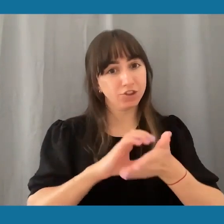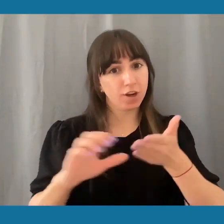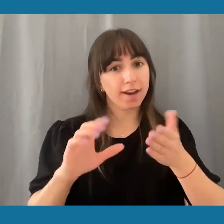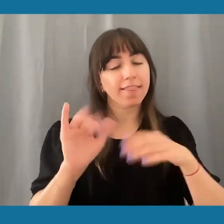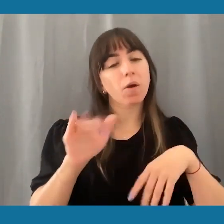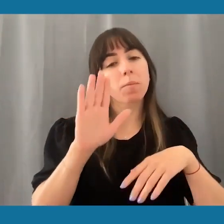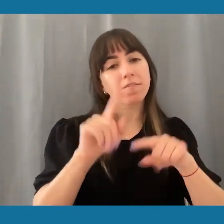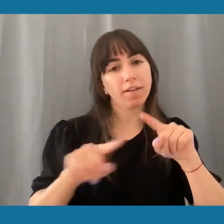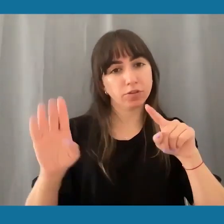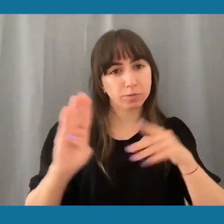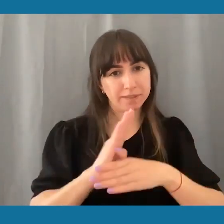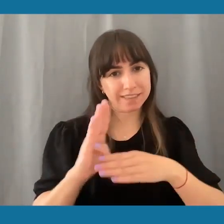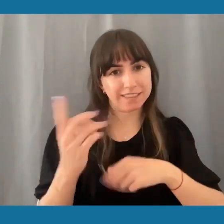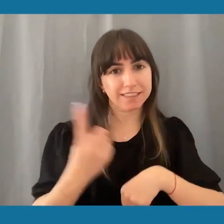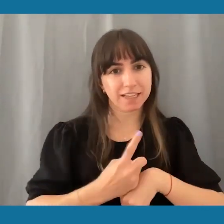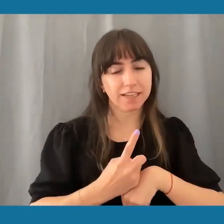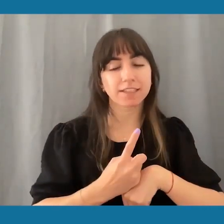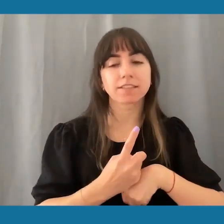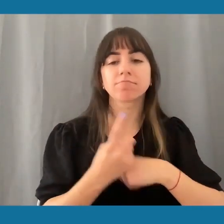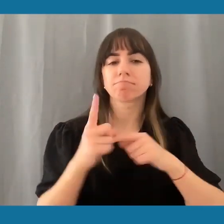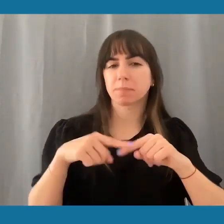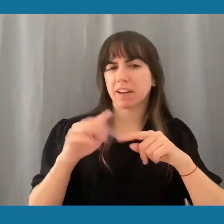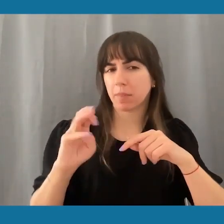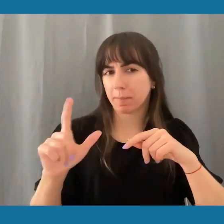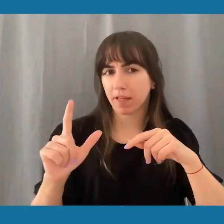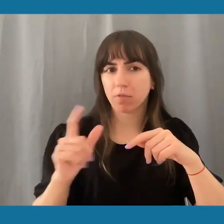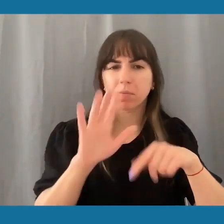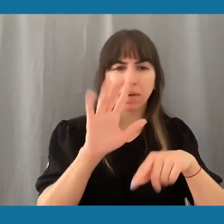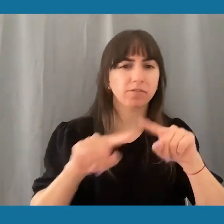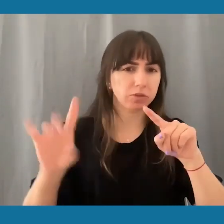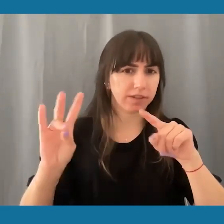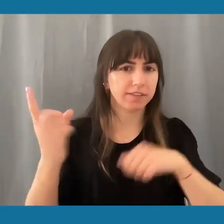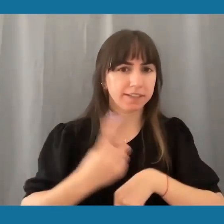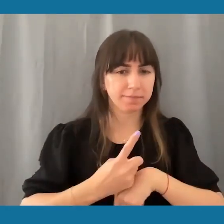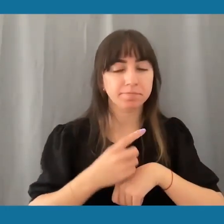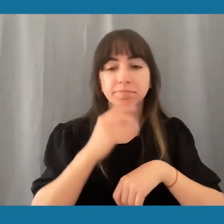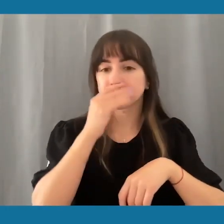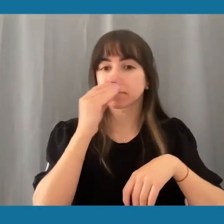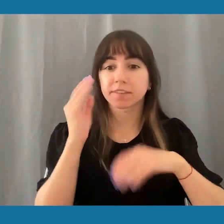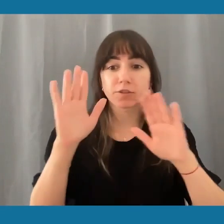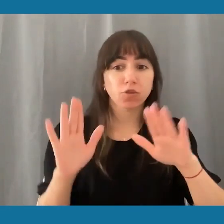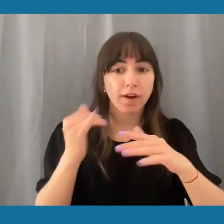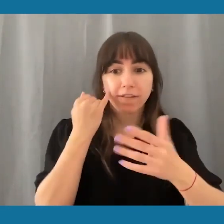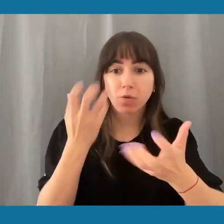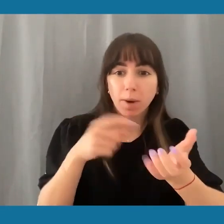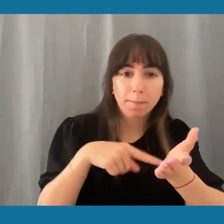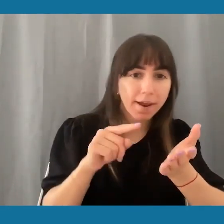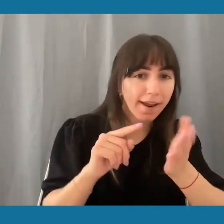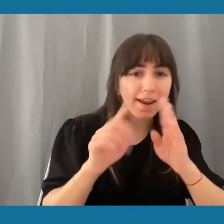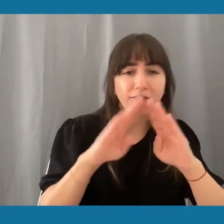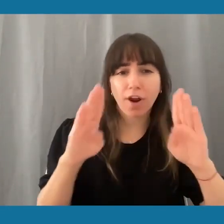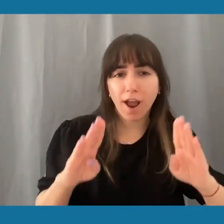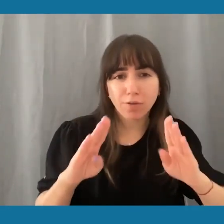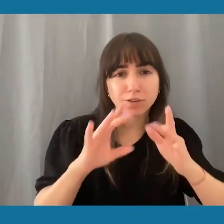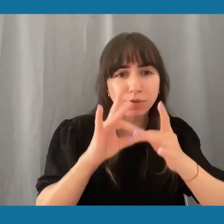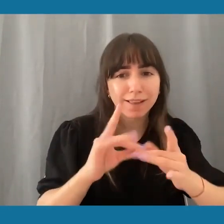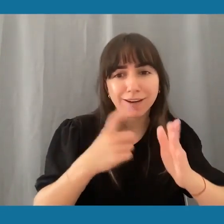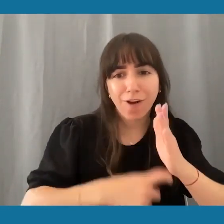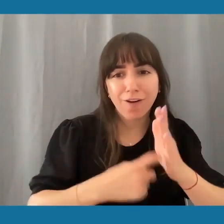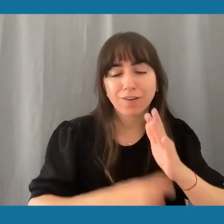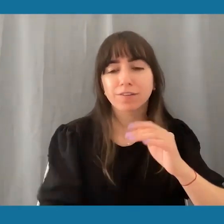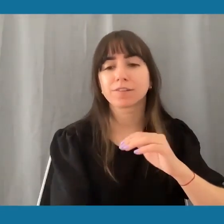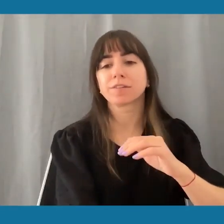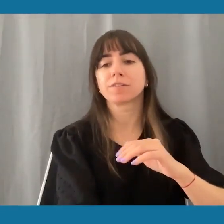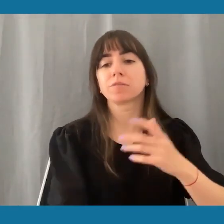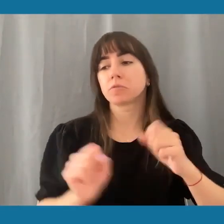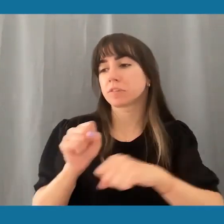for housing-related expenses. You can just send in a check to your landlord or pay your mortgage. Or you can use it to pay for property taxes or other